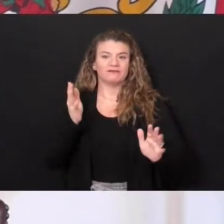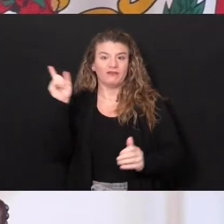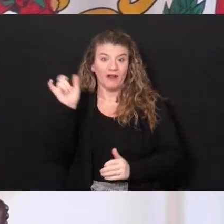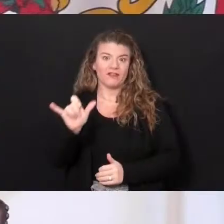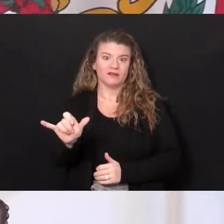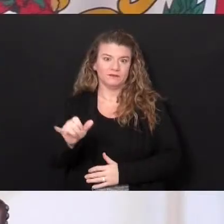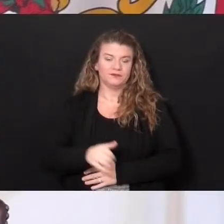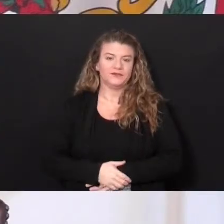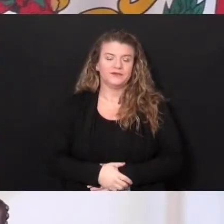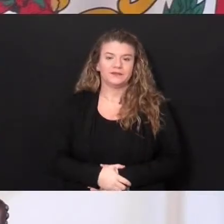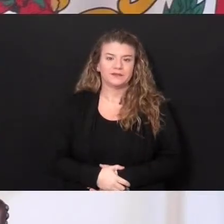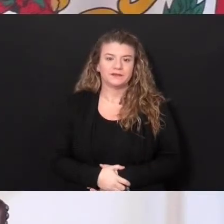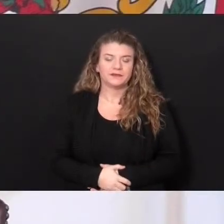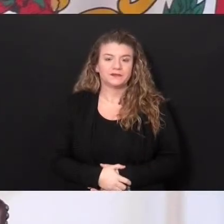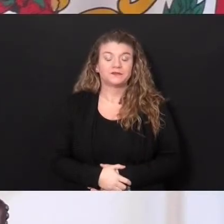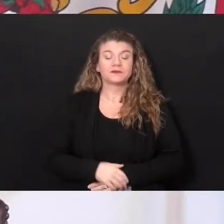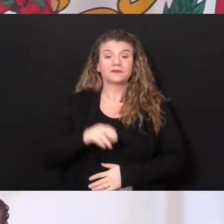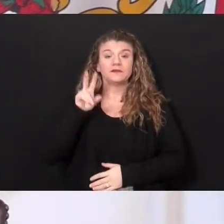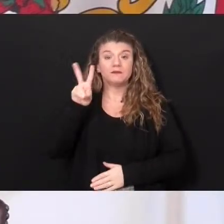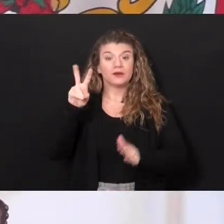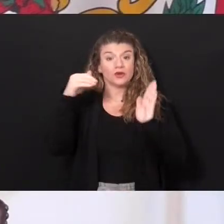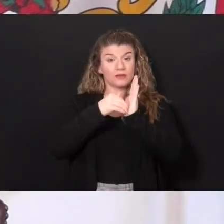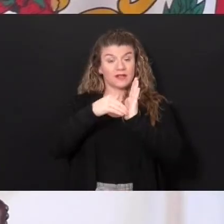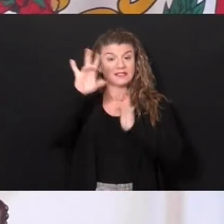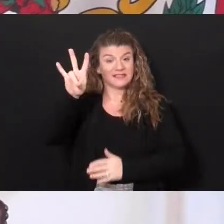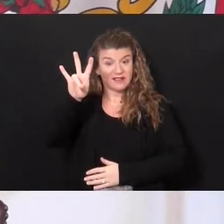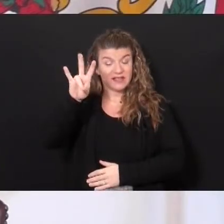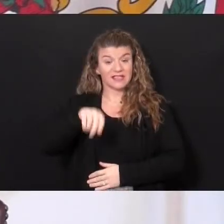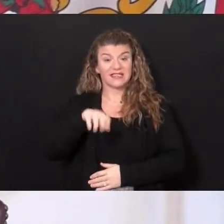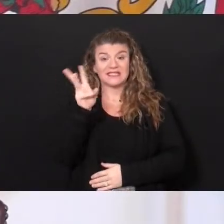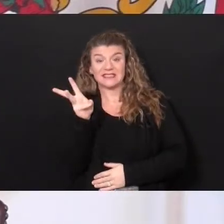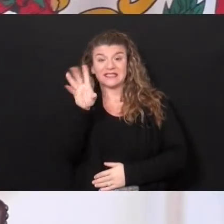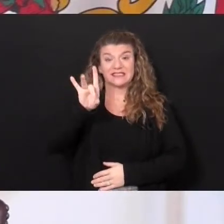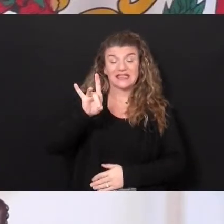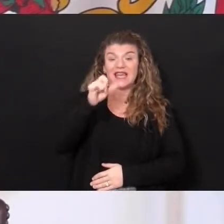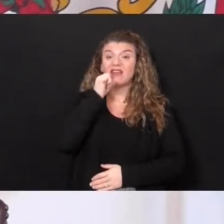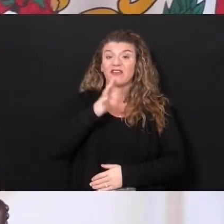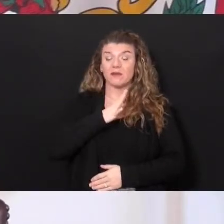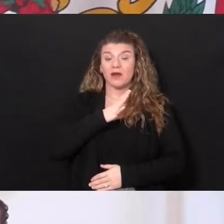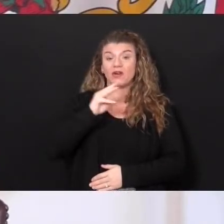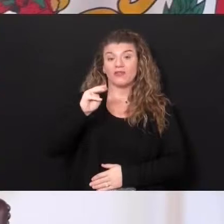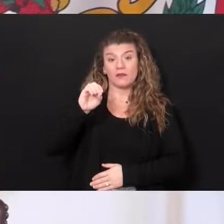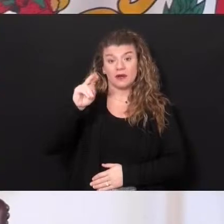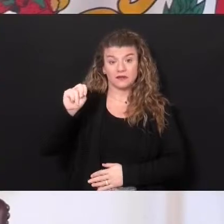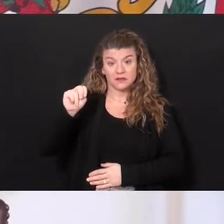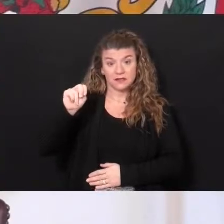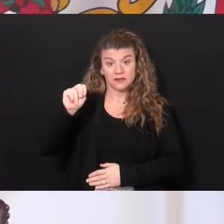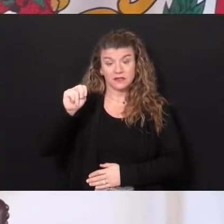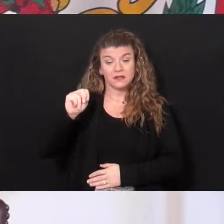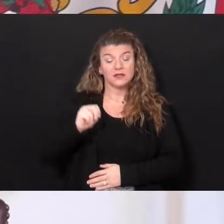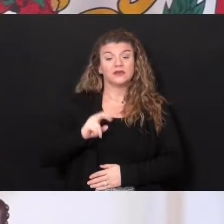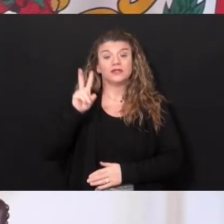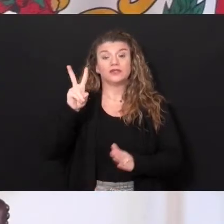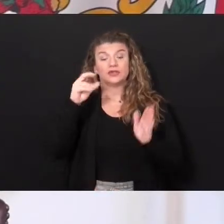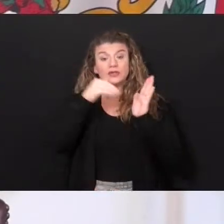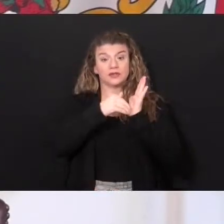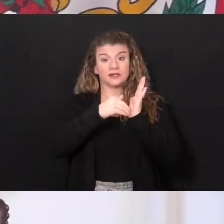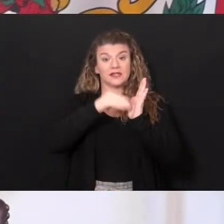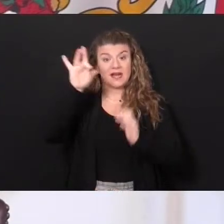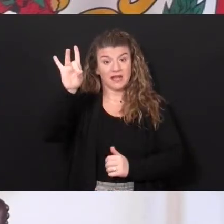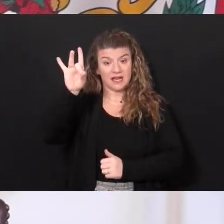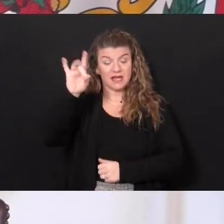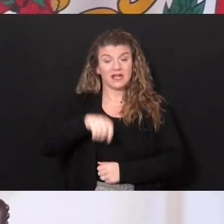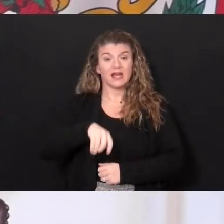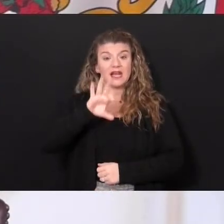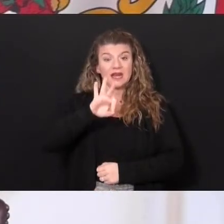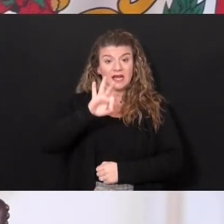forever. But the 2007th death is a 68-year-old female from Monongahela County. The 2008 death,